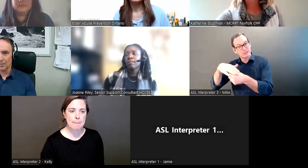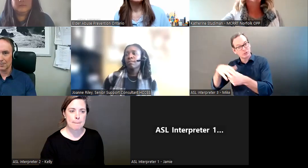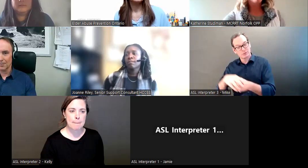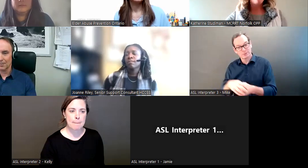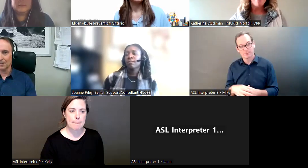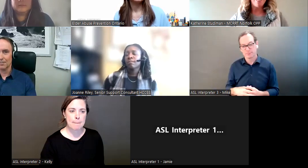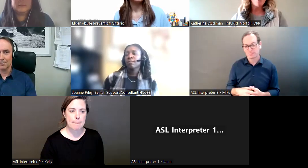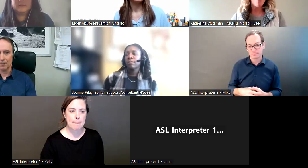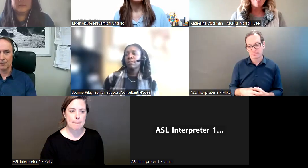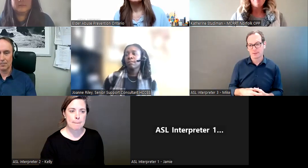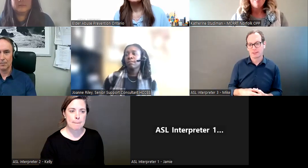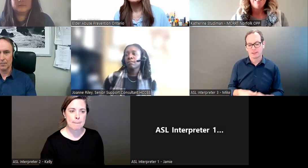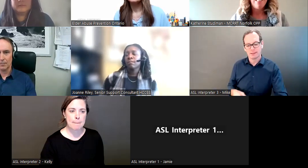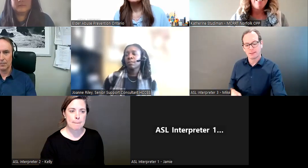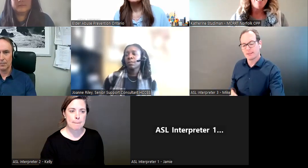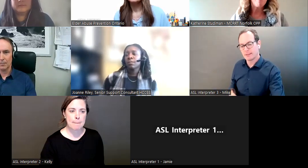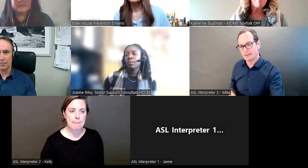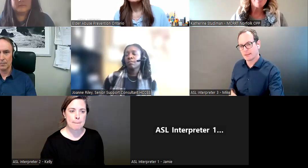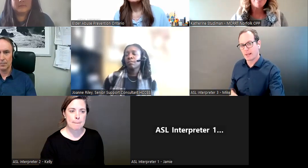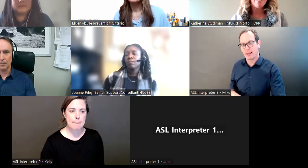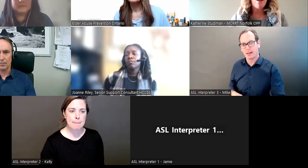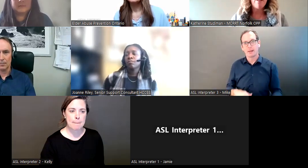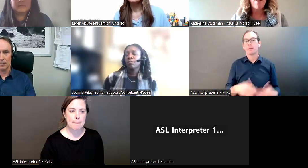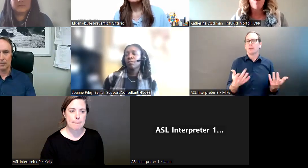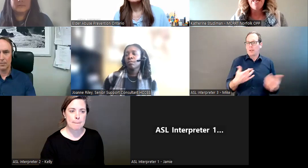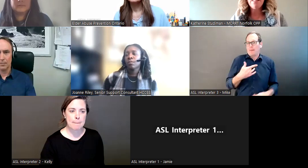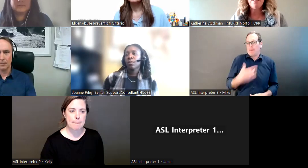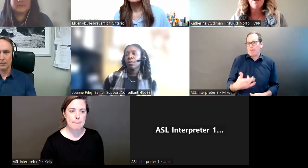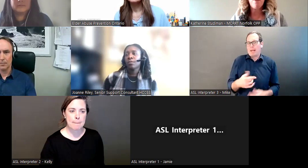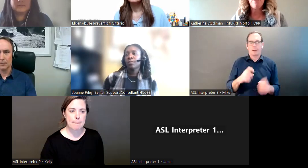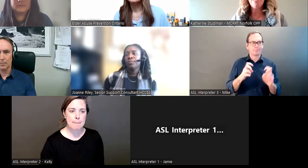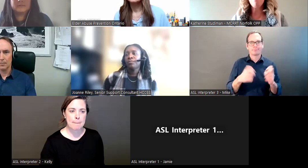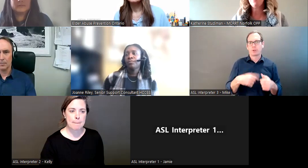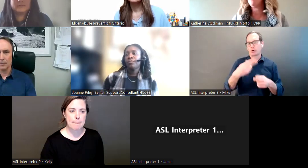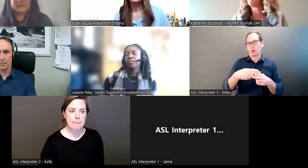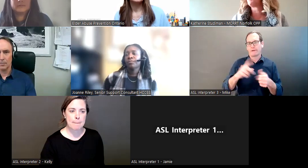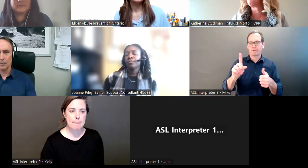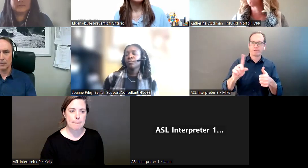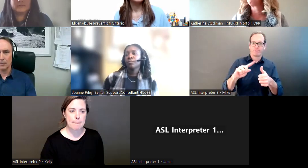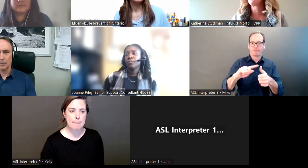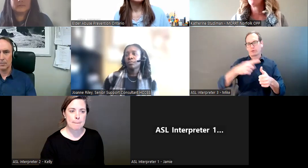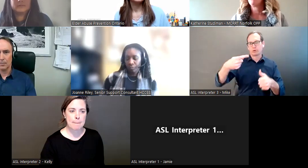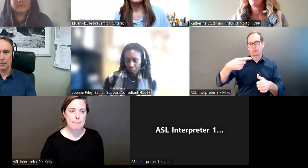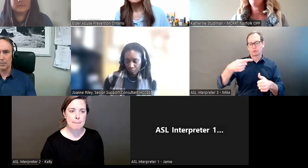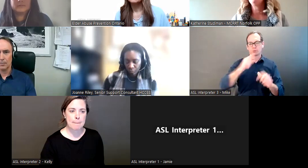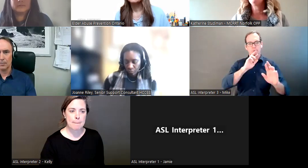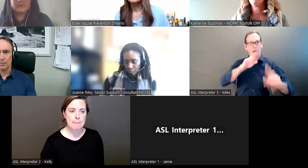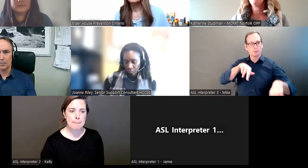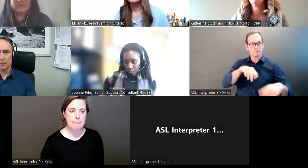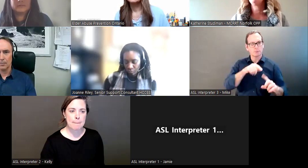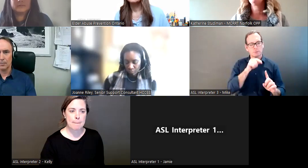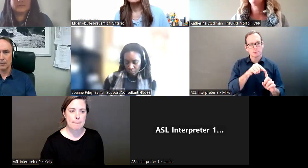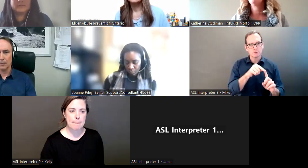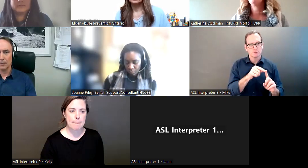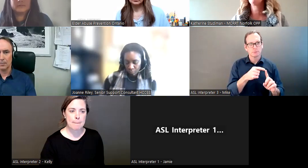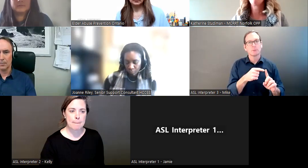time. So they tend to implement us in lots of other ways in our community. But I would say